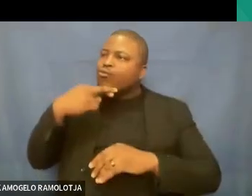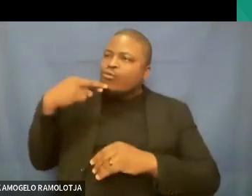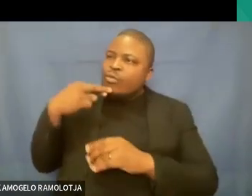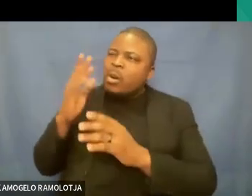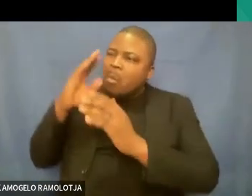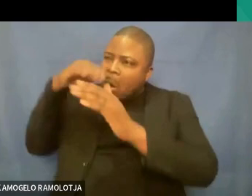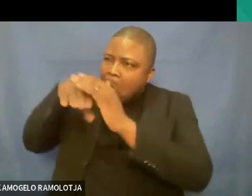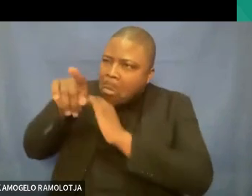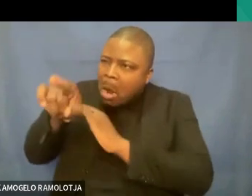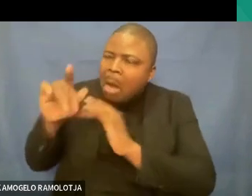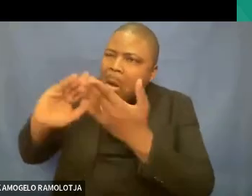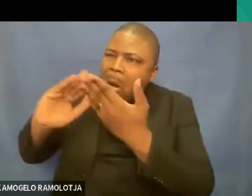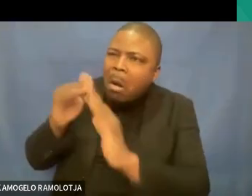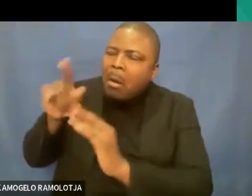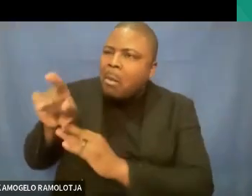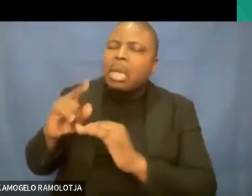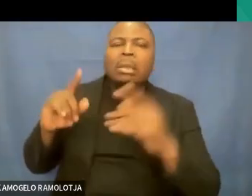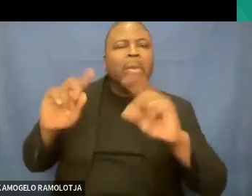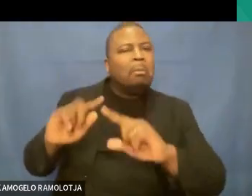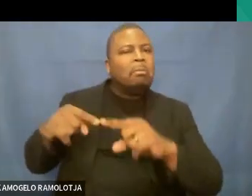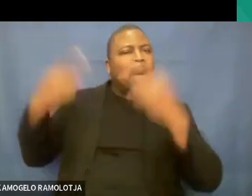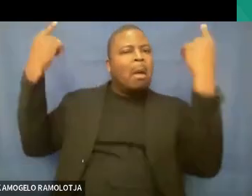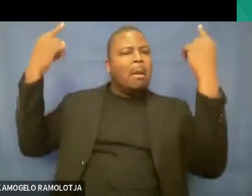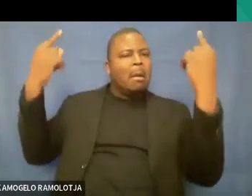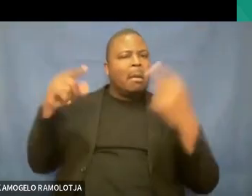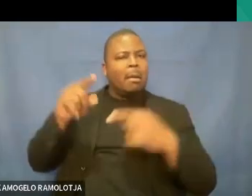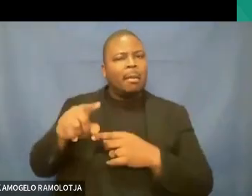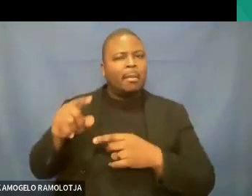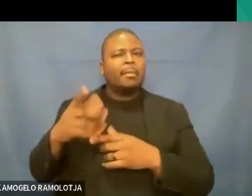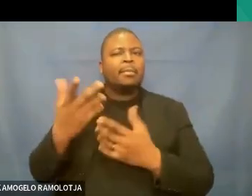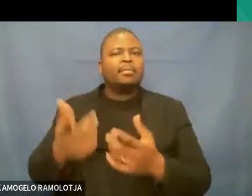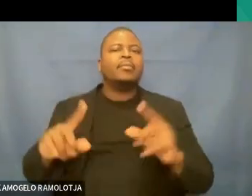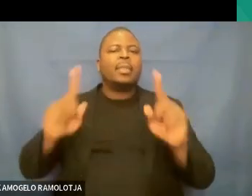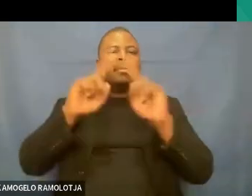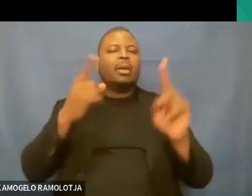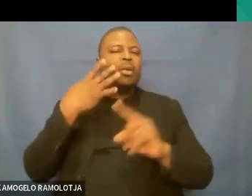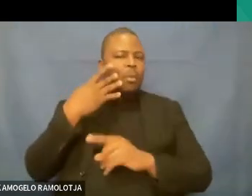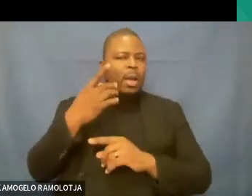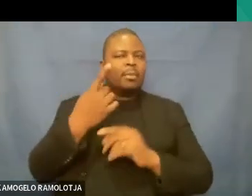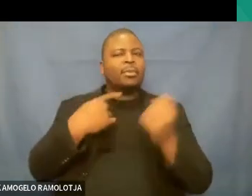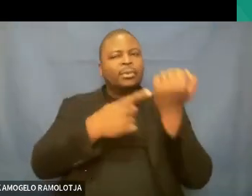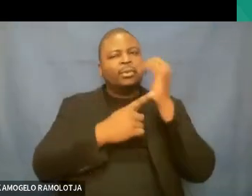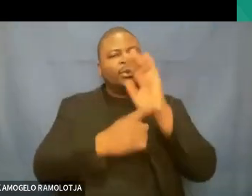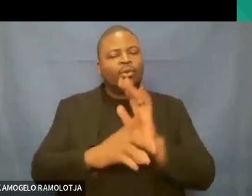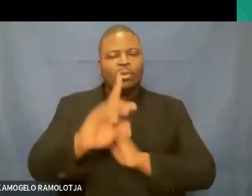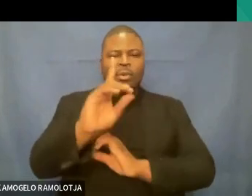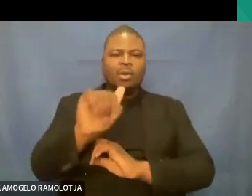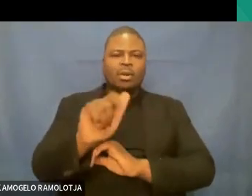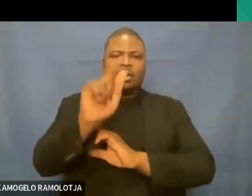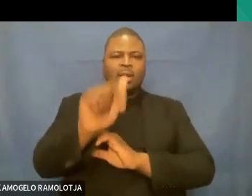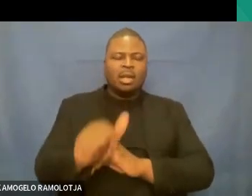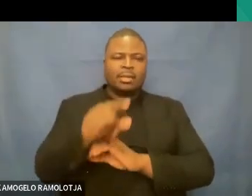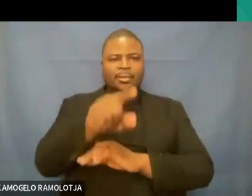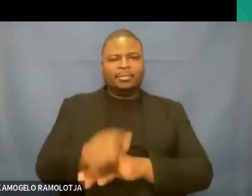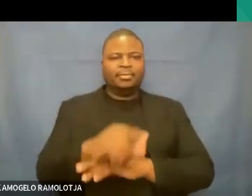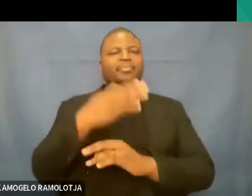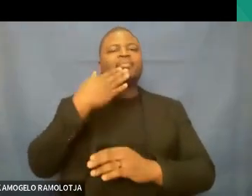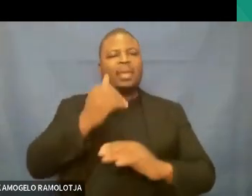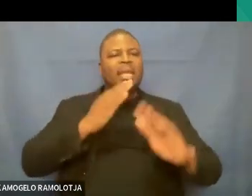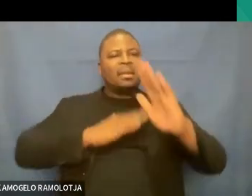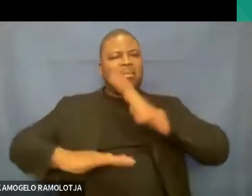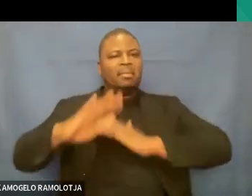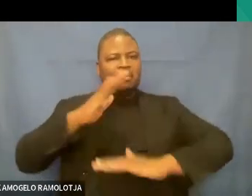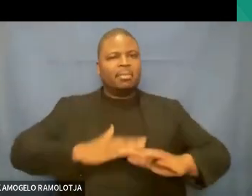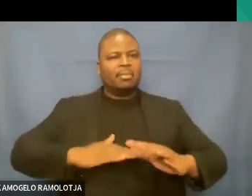before we go into the full presentation and dive into the data, I want you to think about this story. So please bear with me because I'm going to